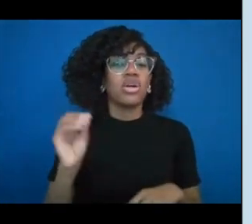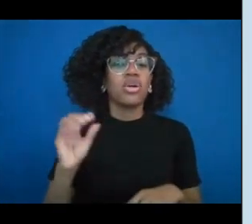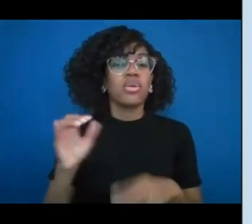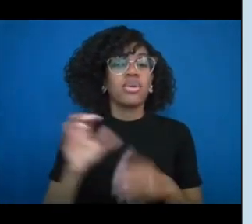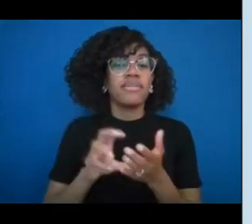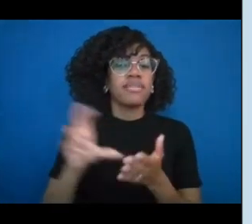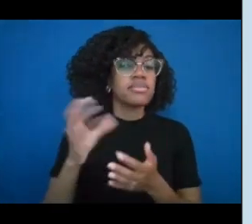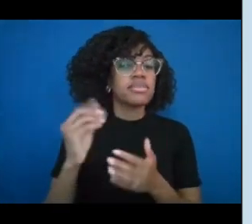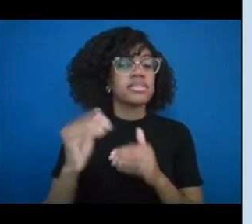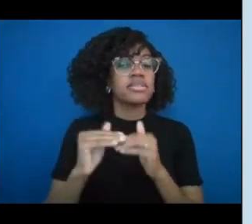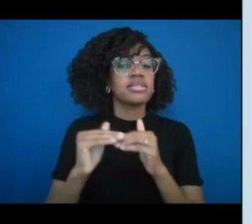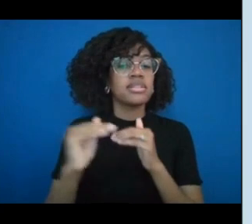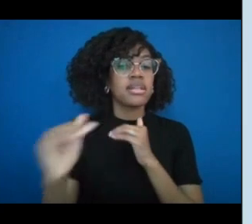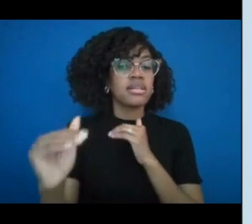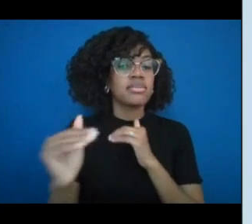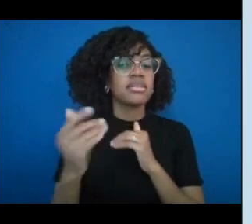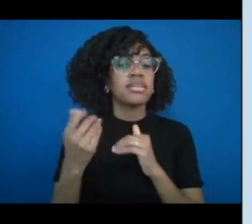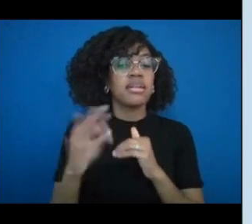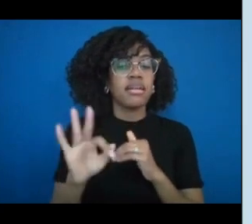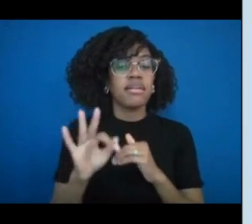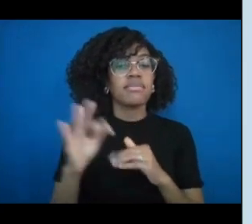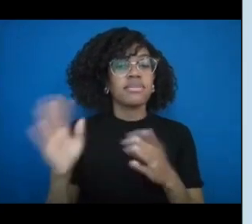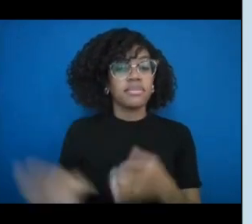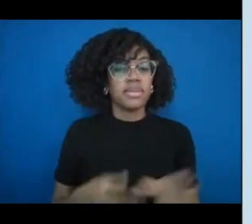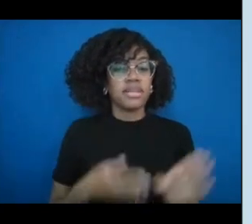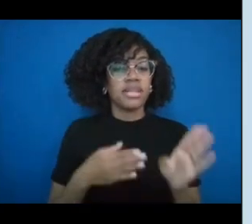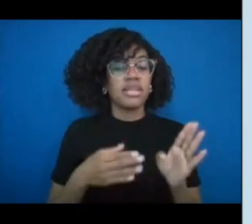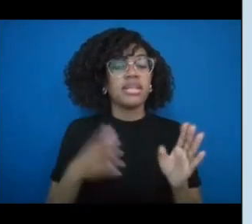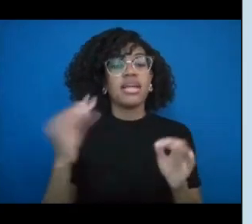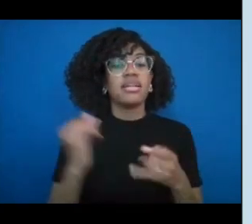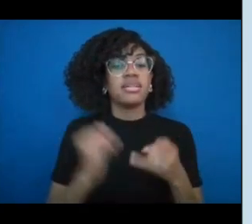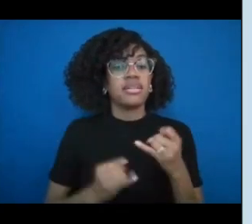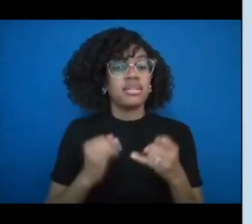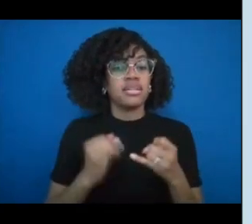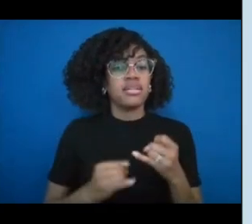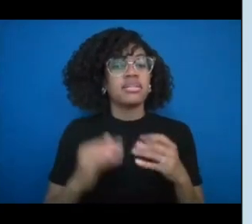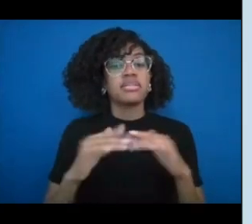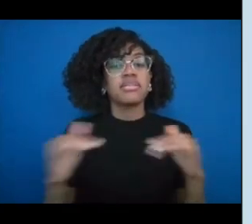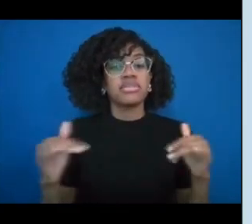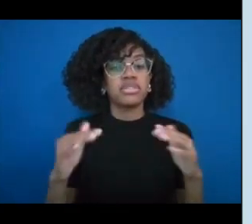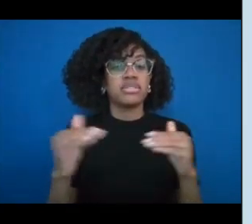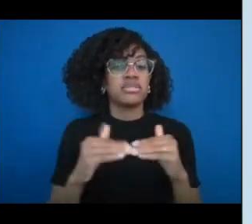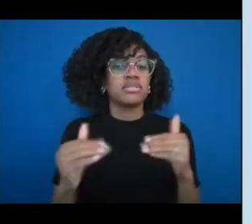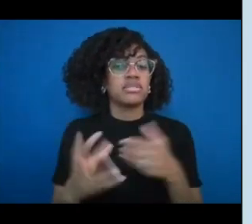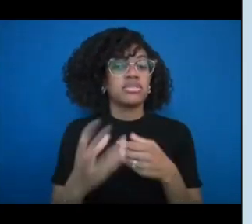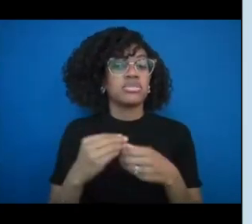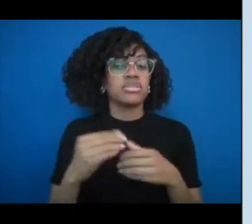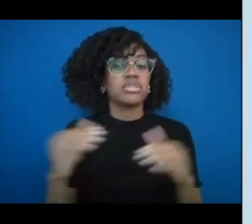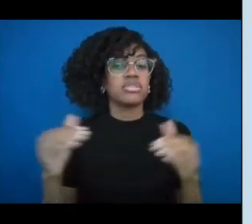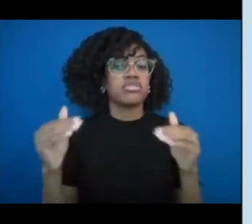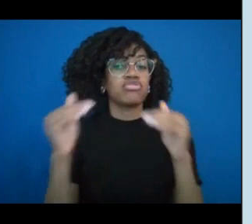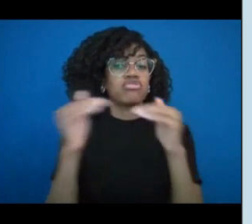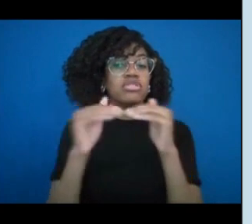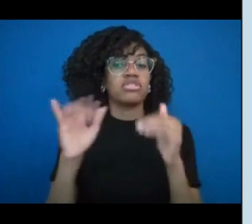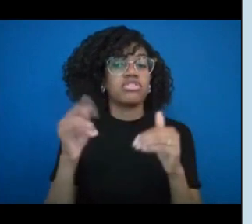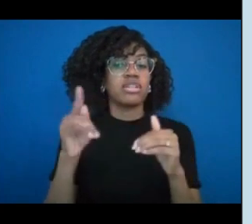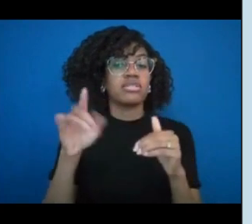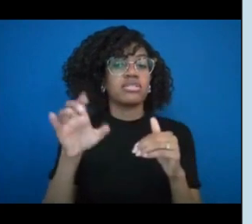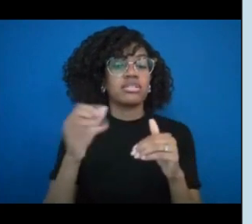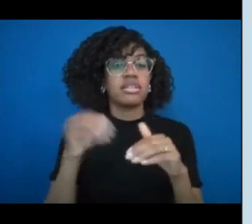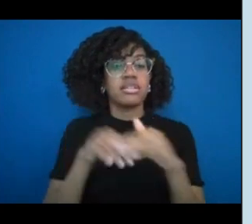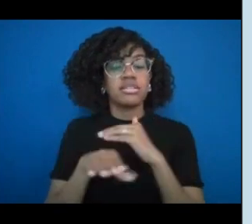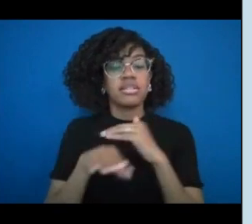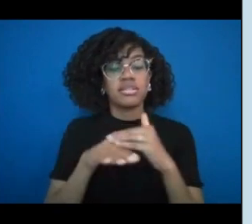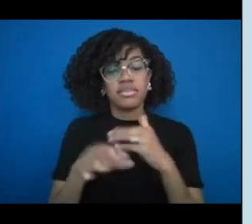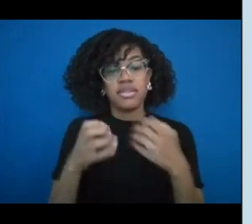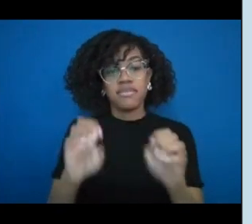and sustainability of the plan, and your diversity, equity, inclusion, justice, and accessibility